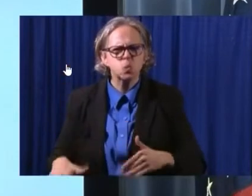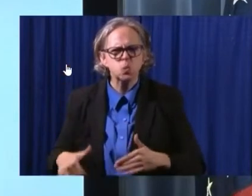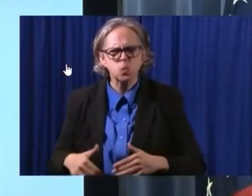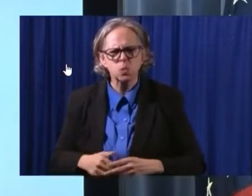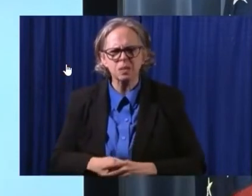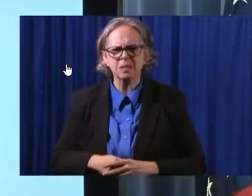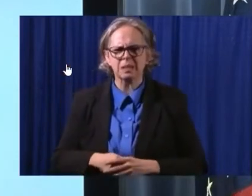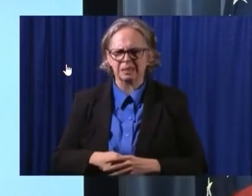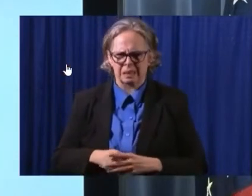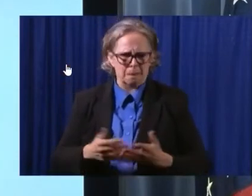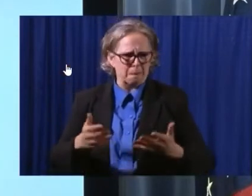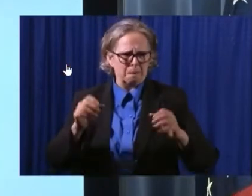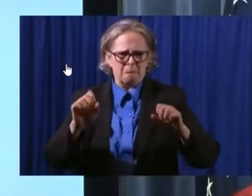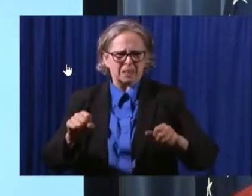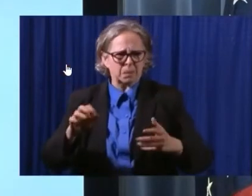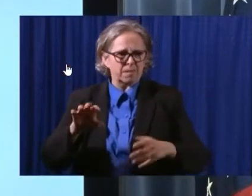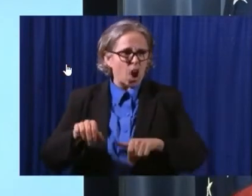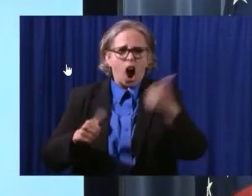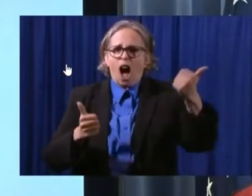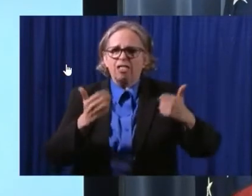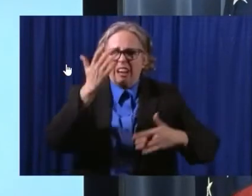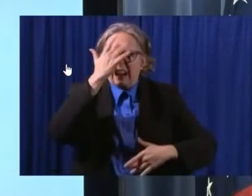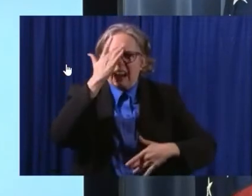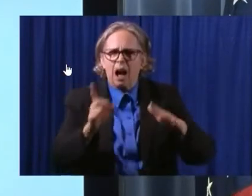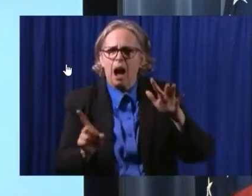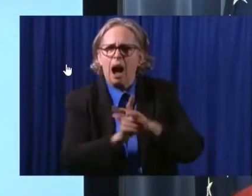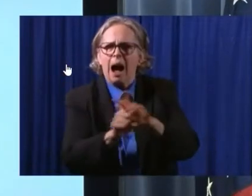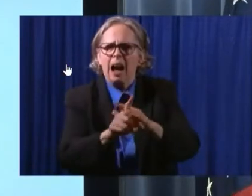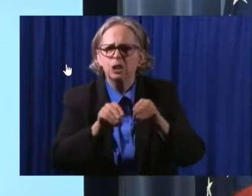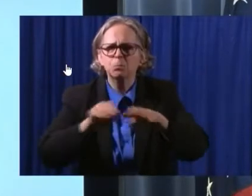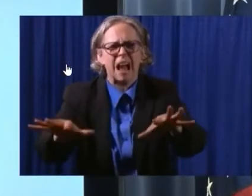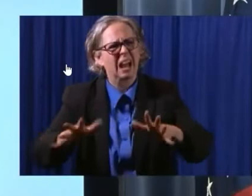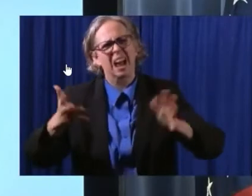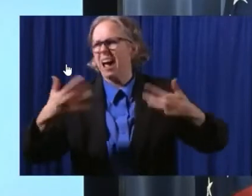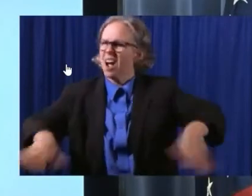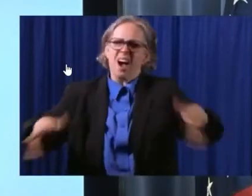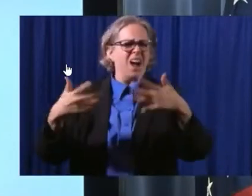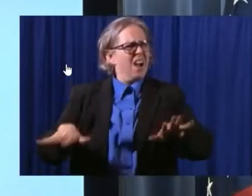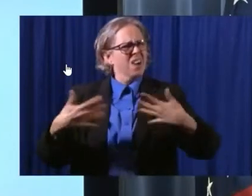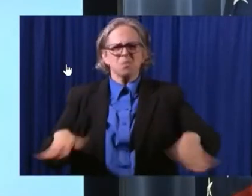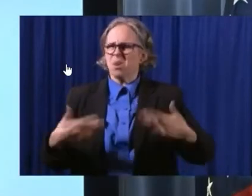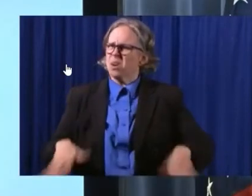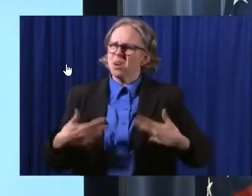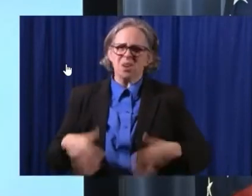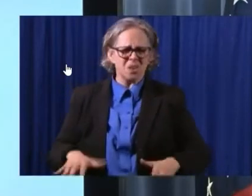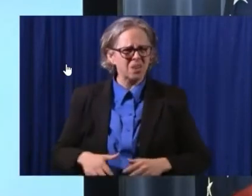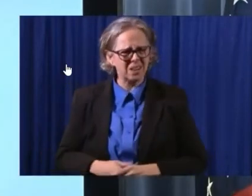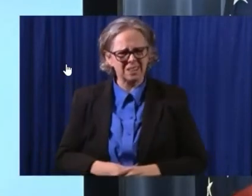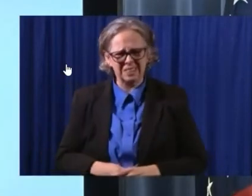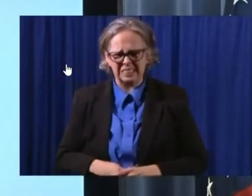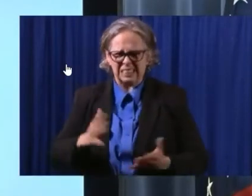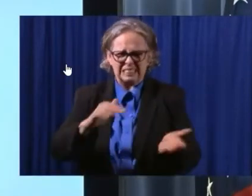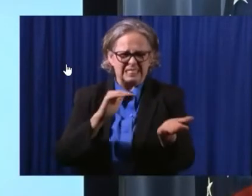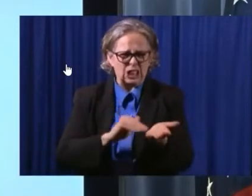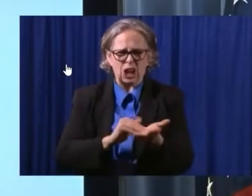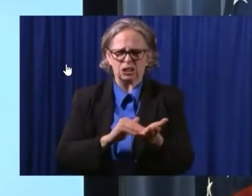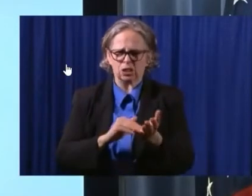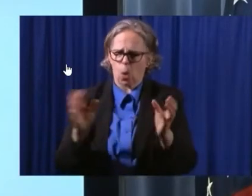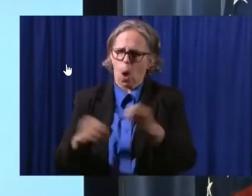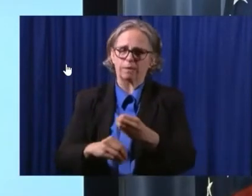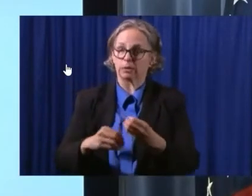are pediatricians. So your pediatrician's offices are open, they're safe, We all have done various things to make them safe